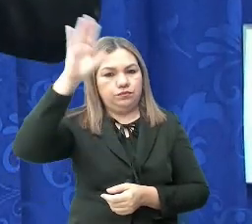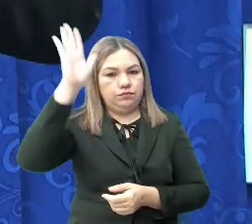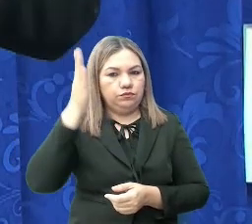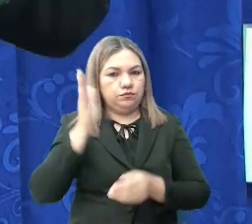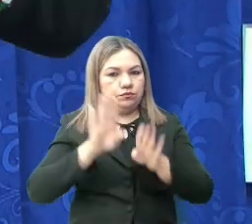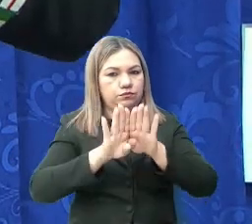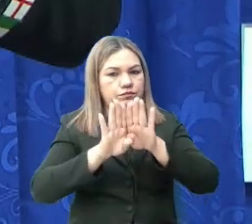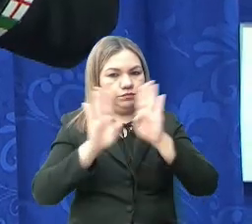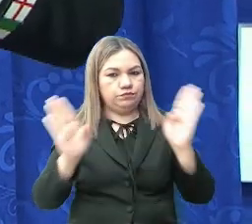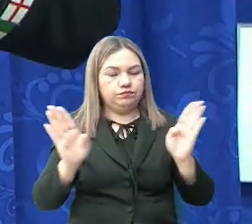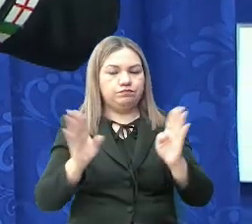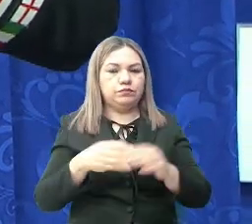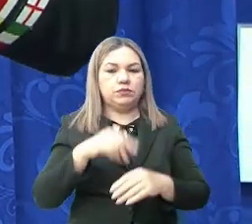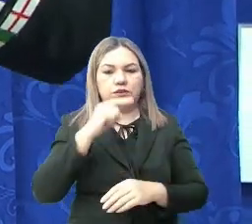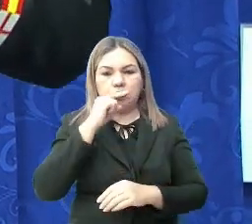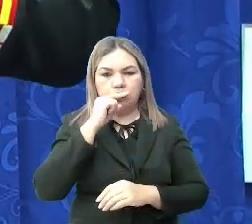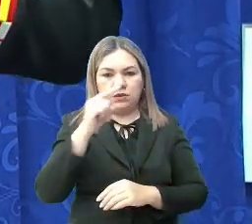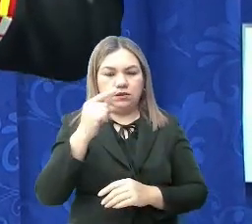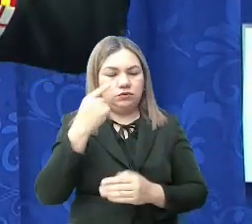God's eyes.